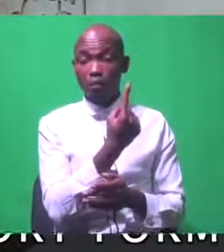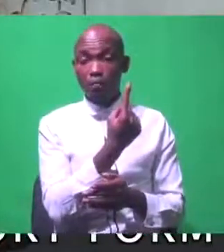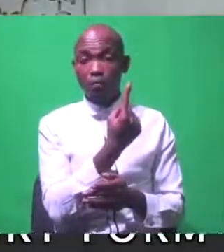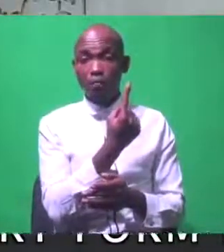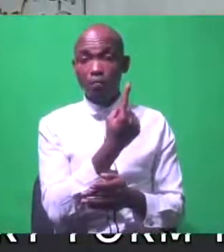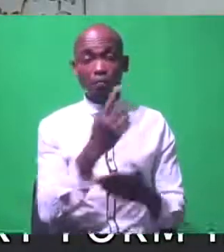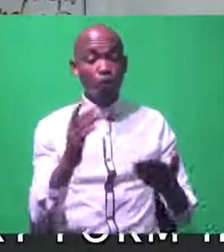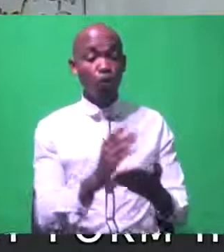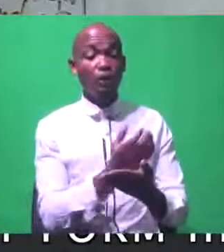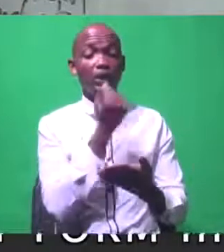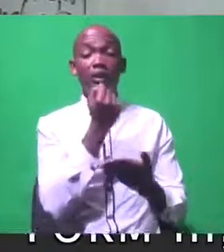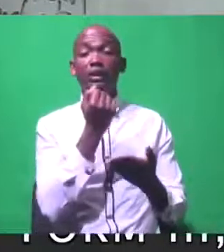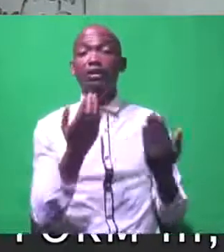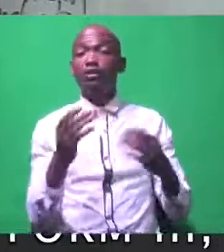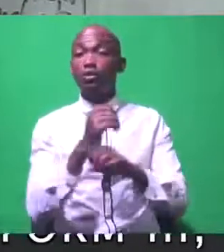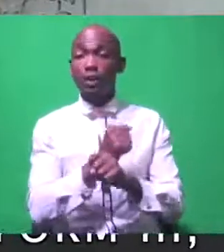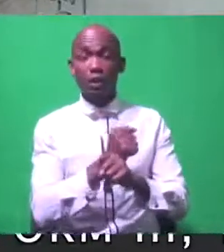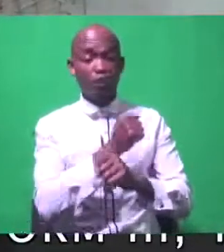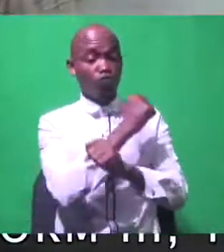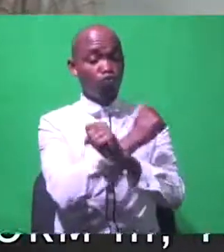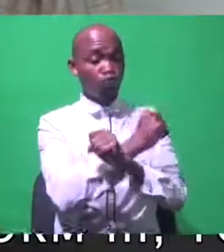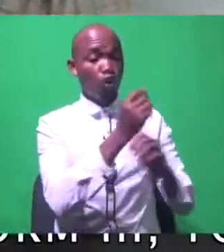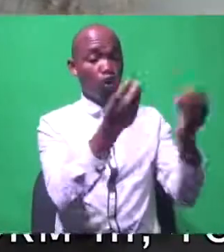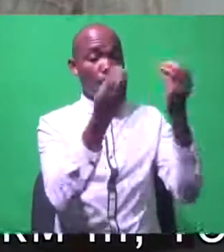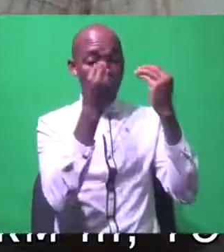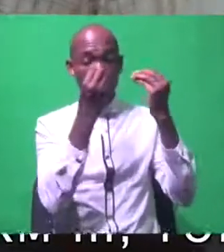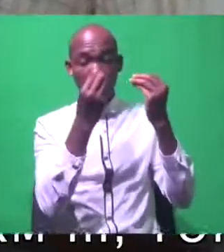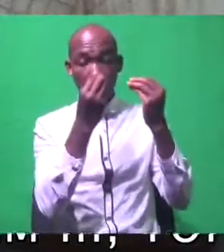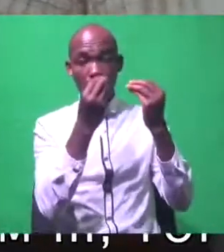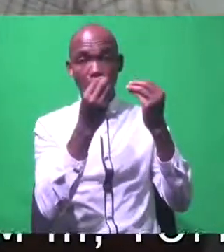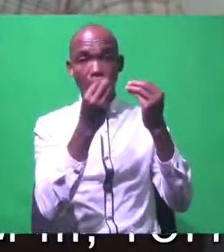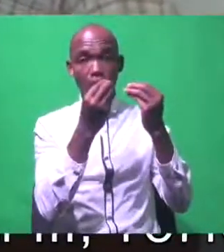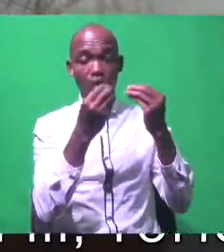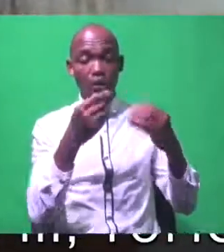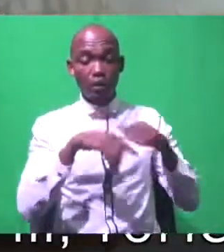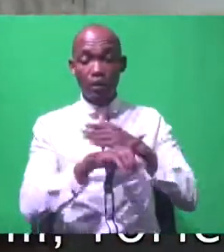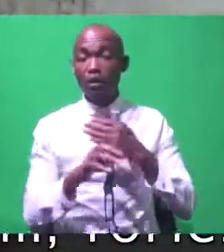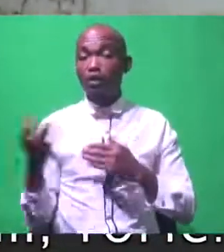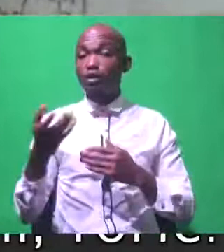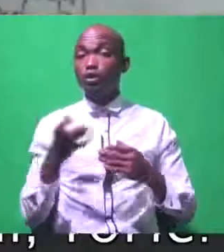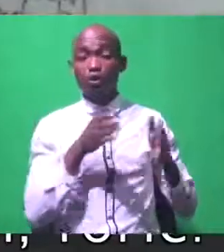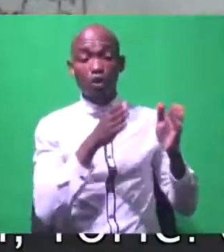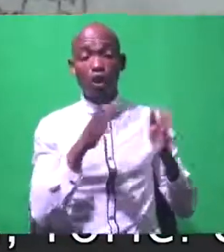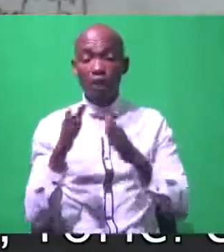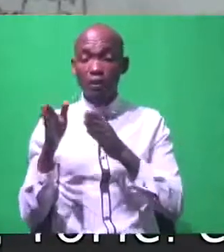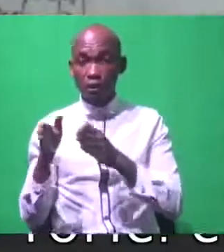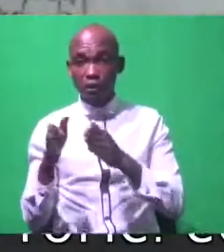succeeded to get colonial education based on social classes were the sons of